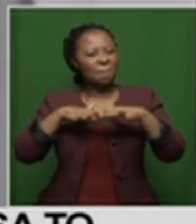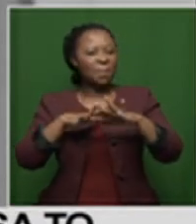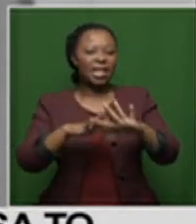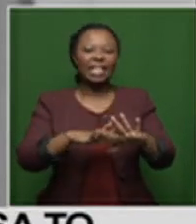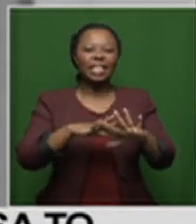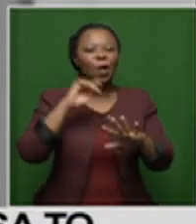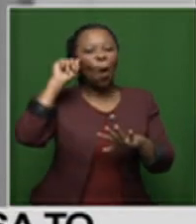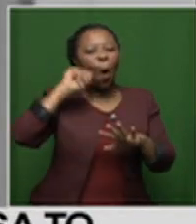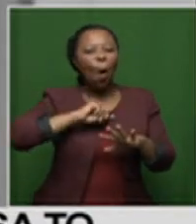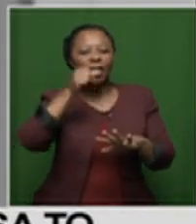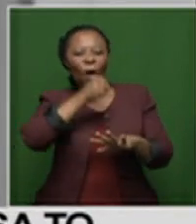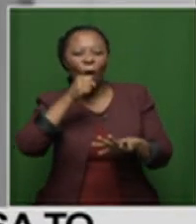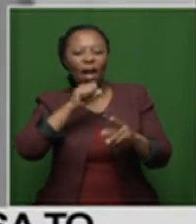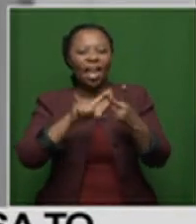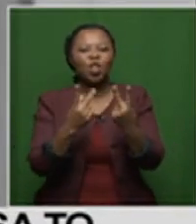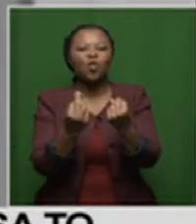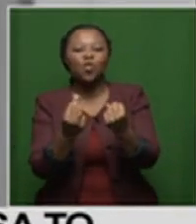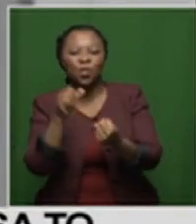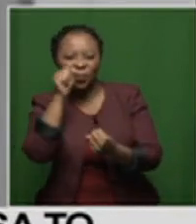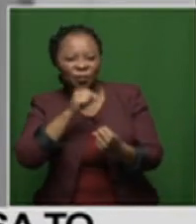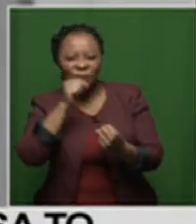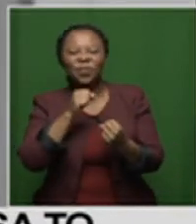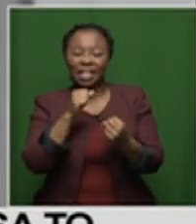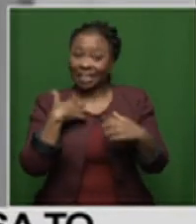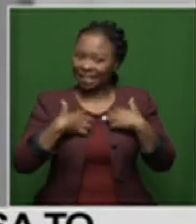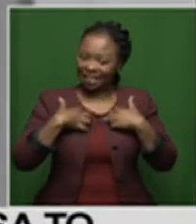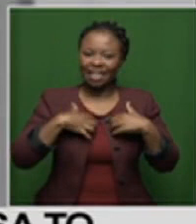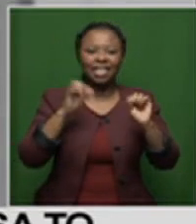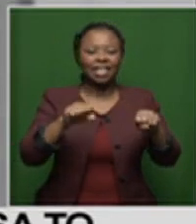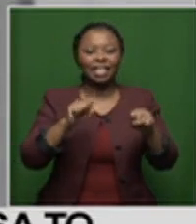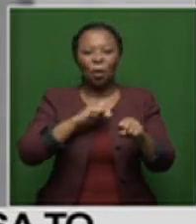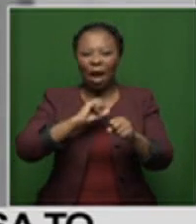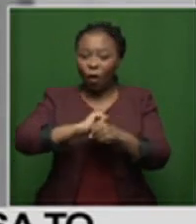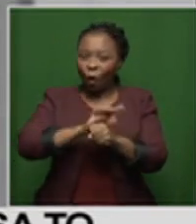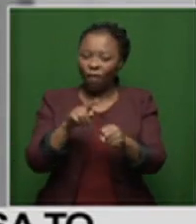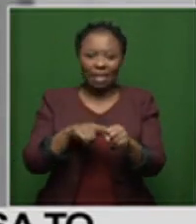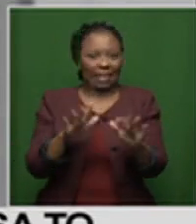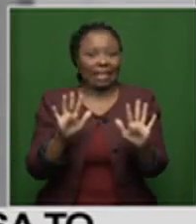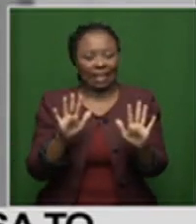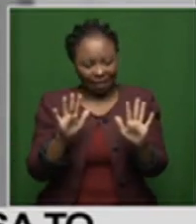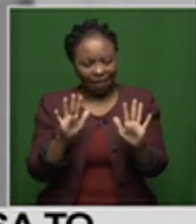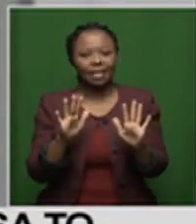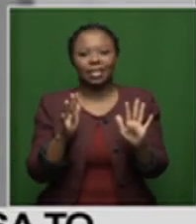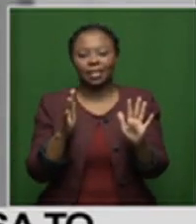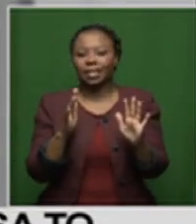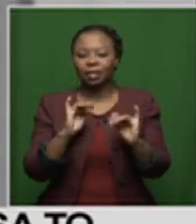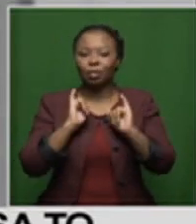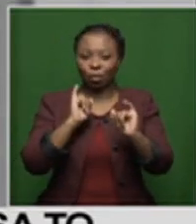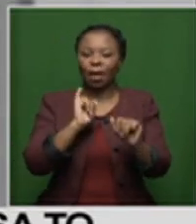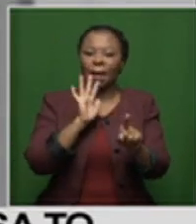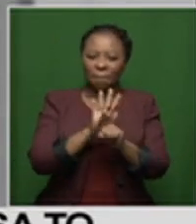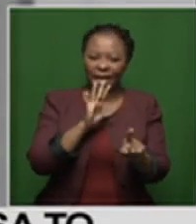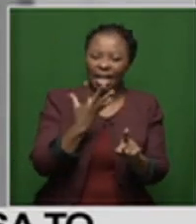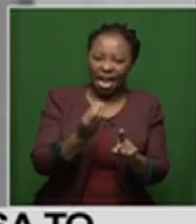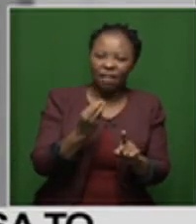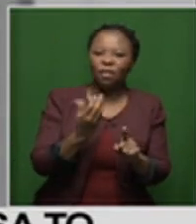all the old hits and the new songs. And it's exciting because COVID has really wreaked havoc in the arts industry.